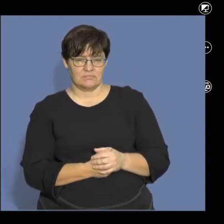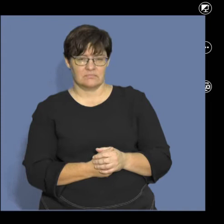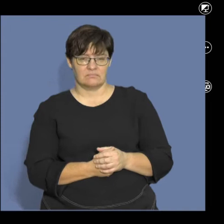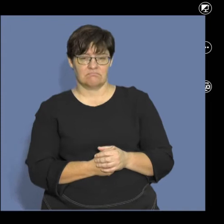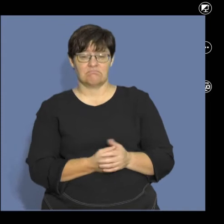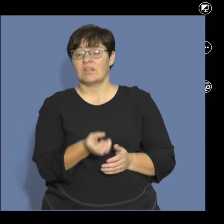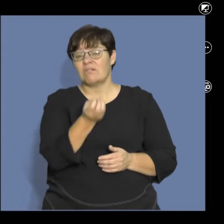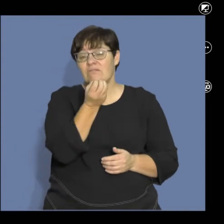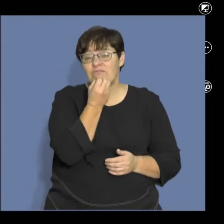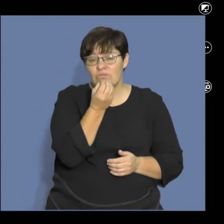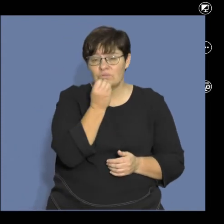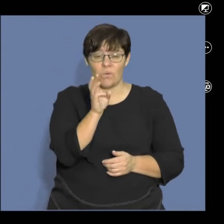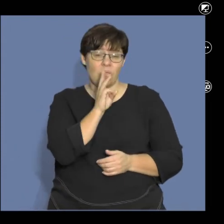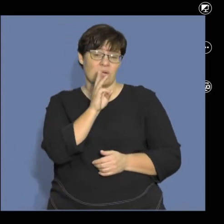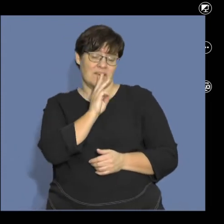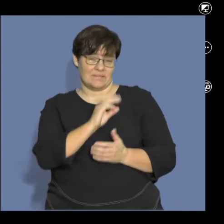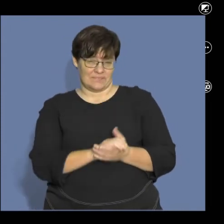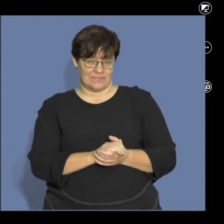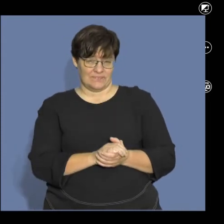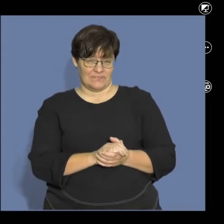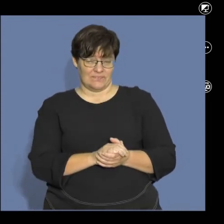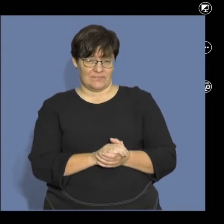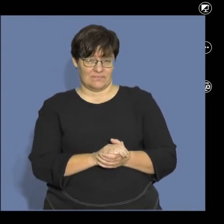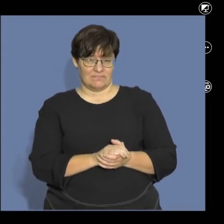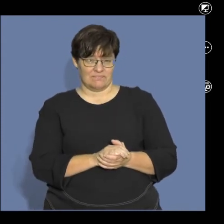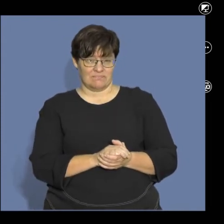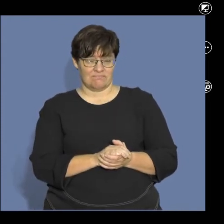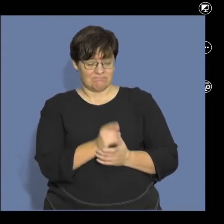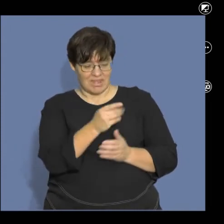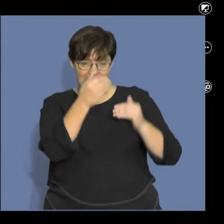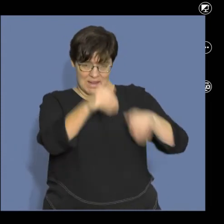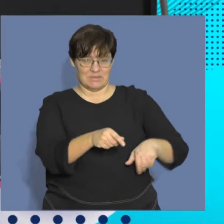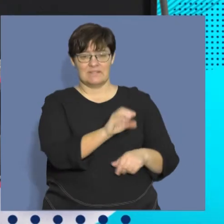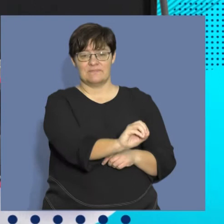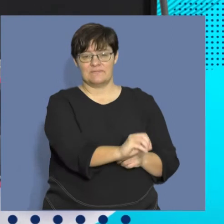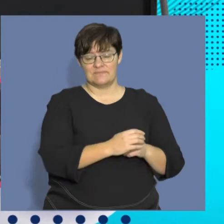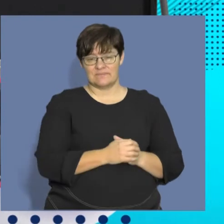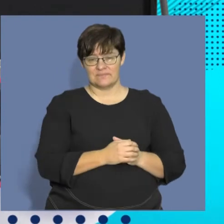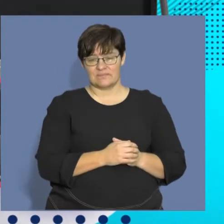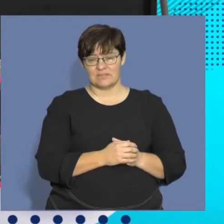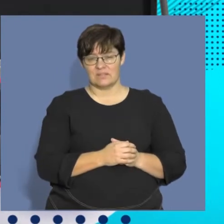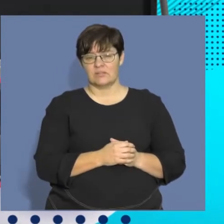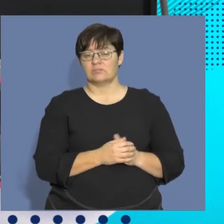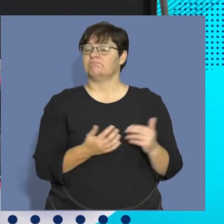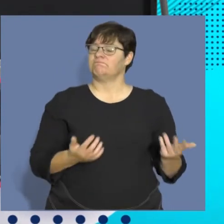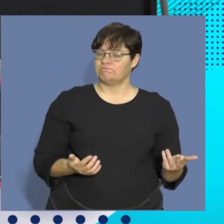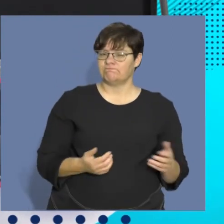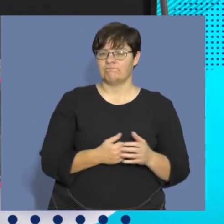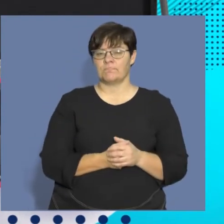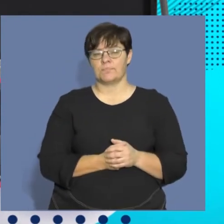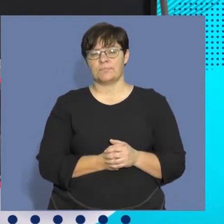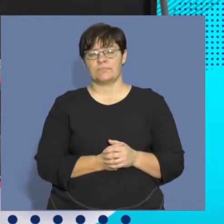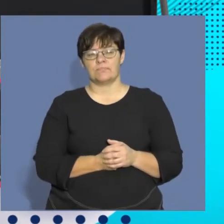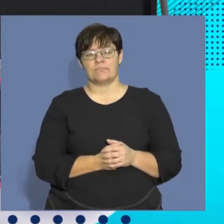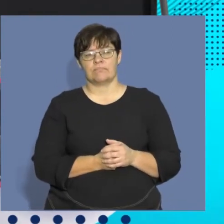Food and water. Let's take that as a limiting factor. If we have